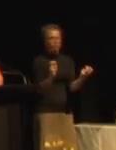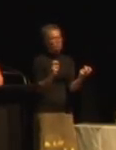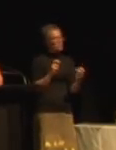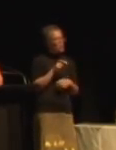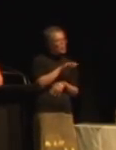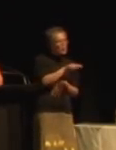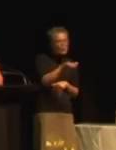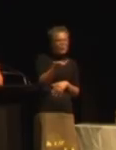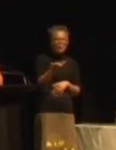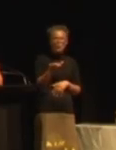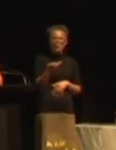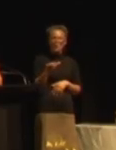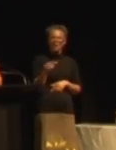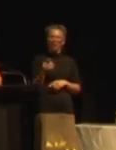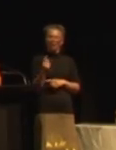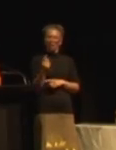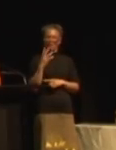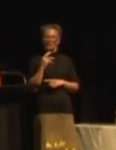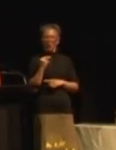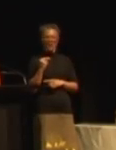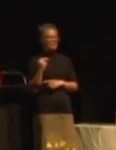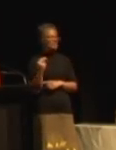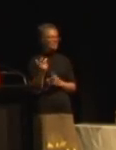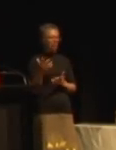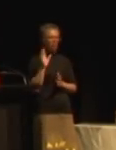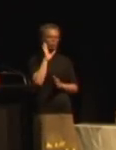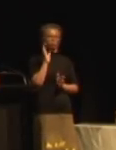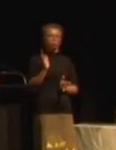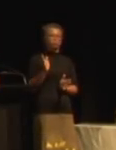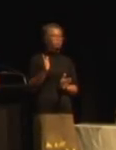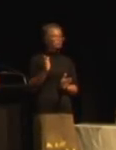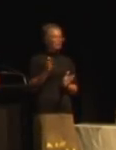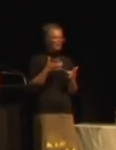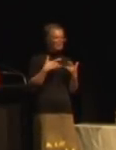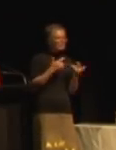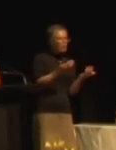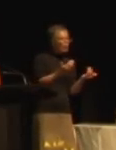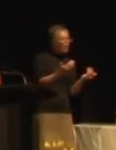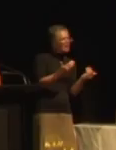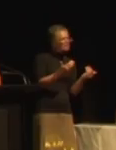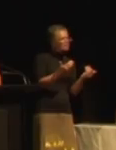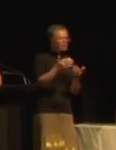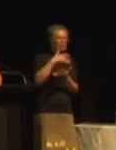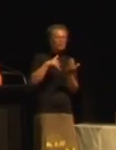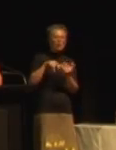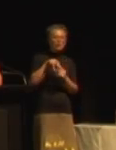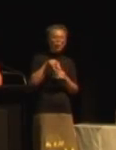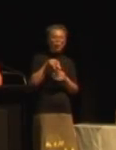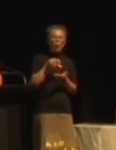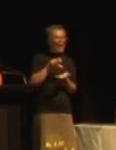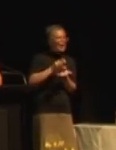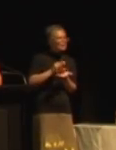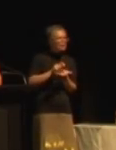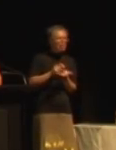lot? Who has social capital? Who feels welcome? And whose ideas are centered